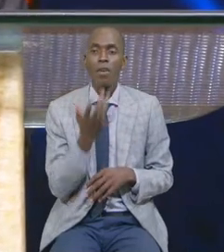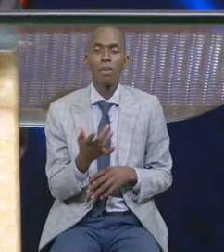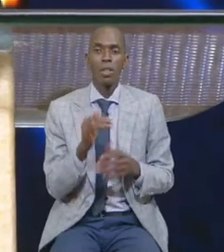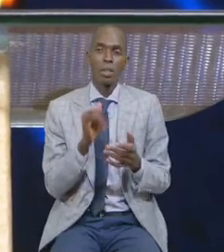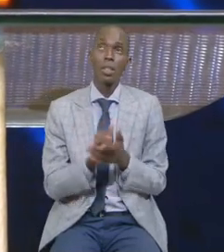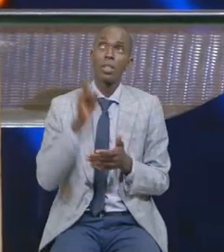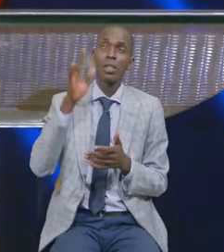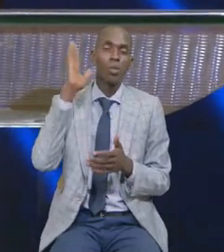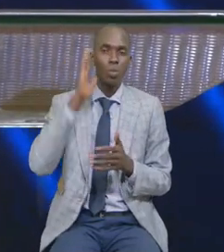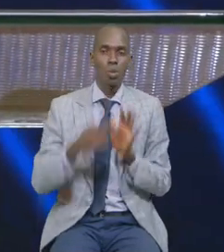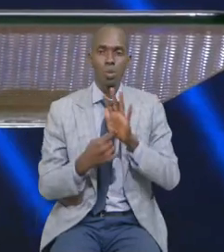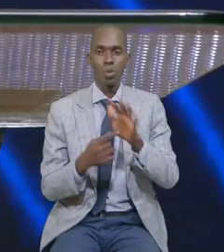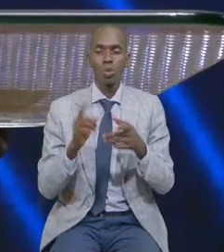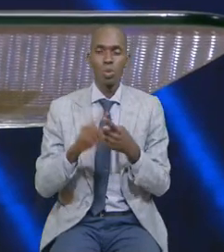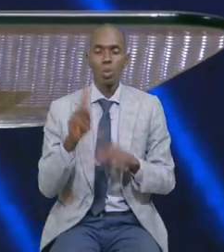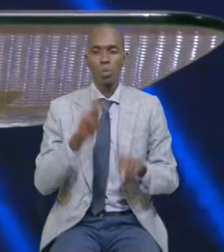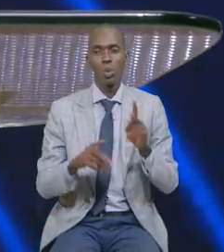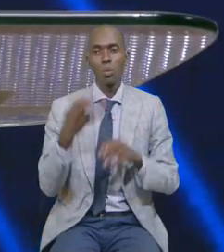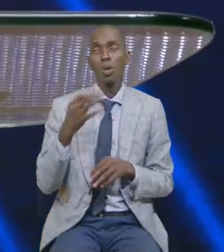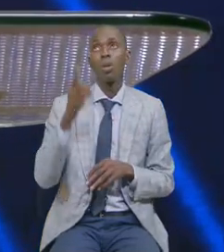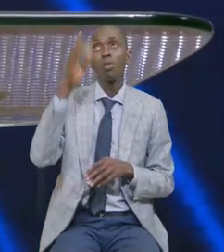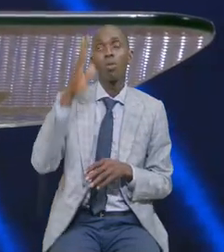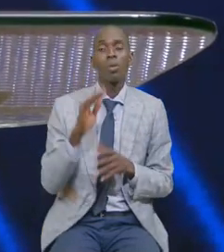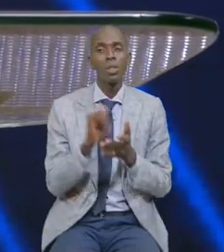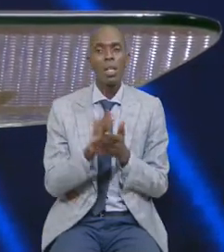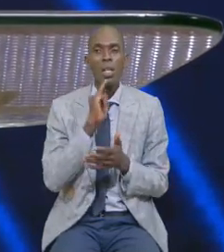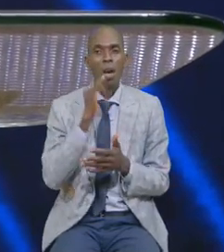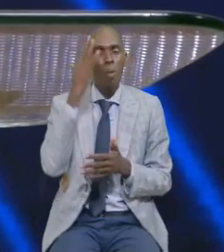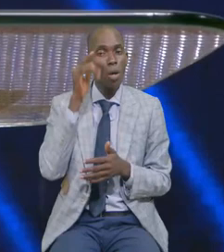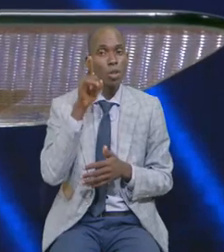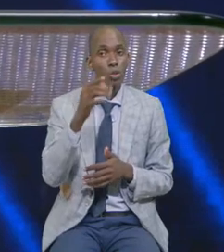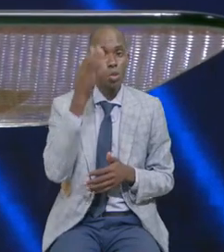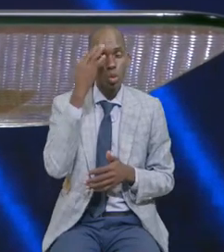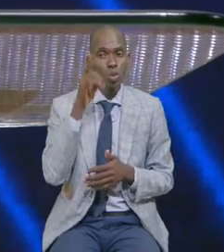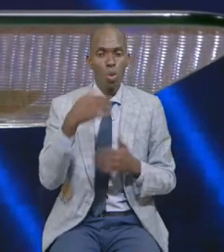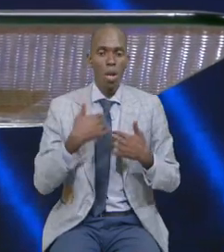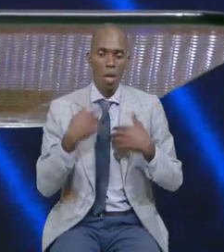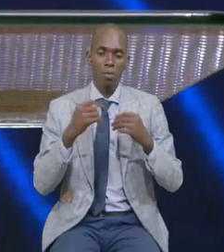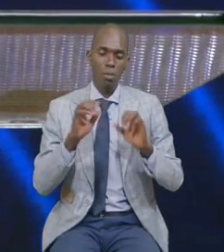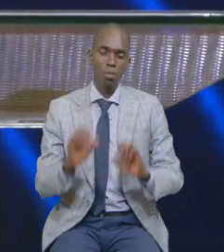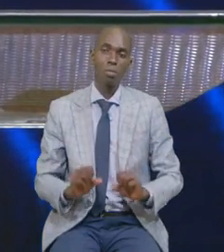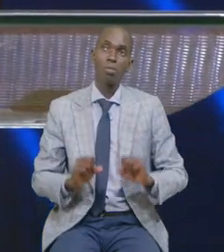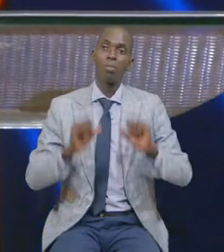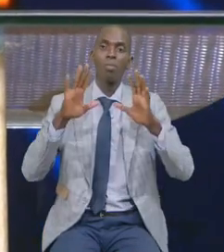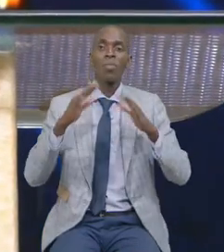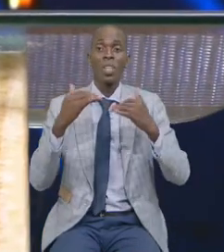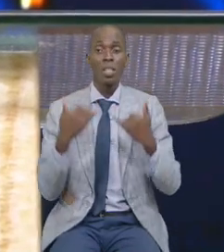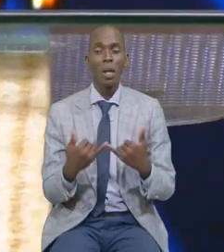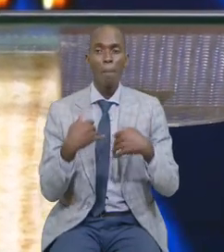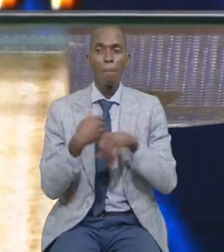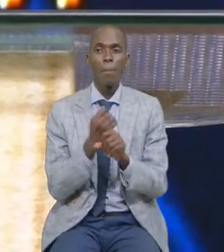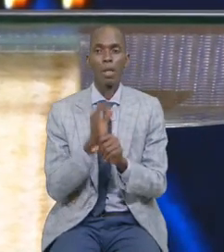the people of God. That's why, you know, you have your consecration. By the way, make your